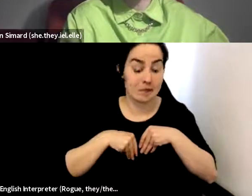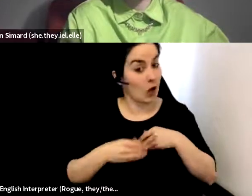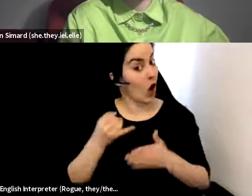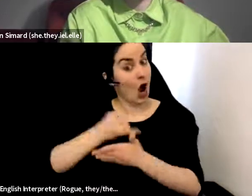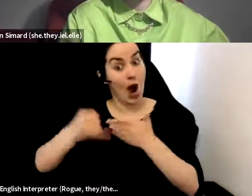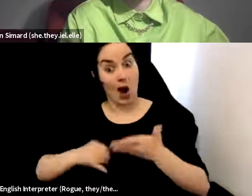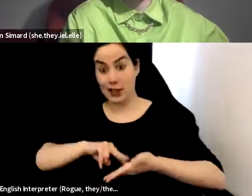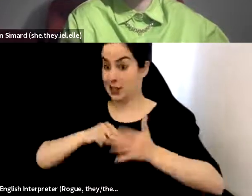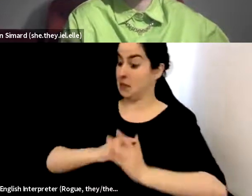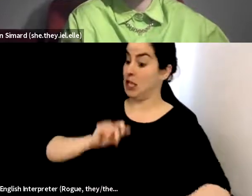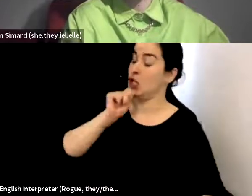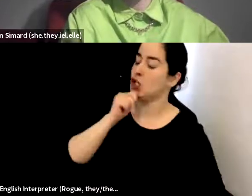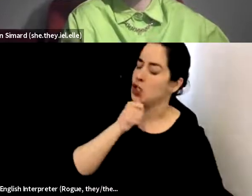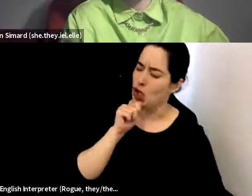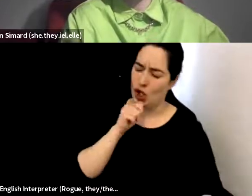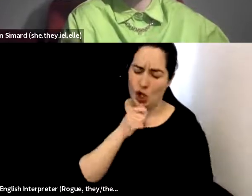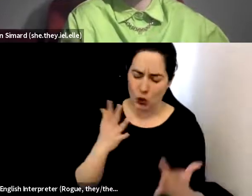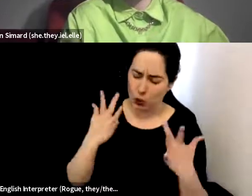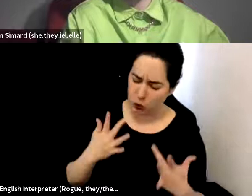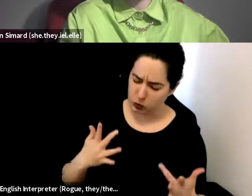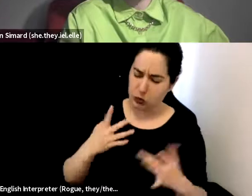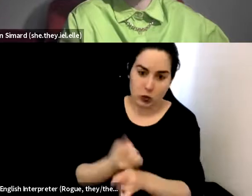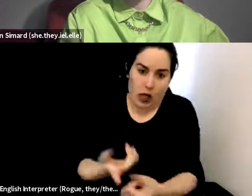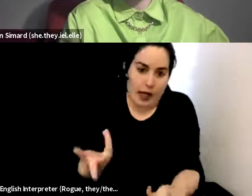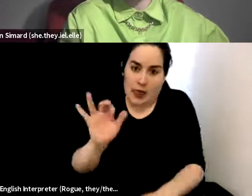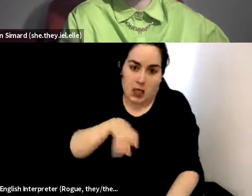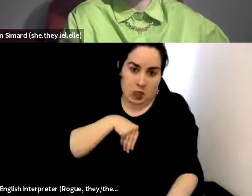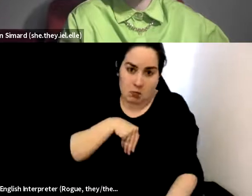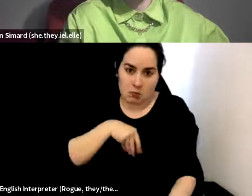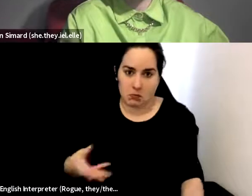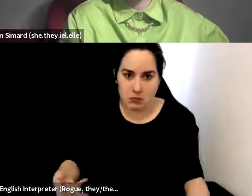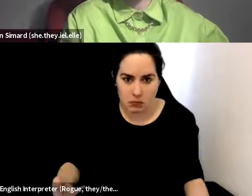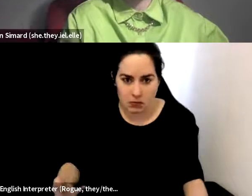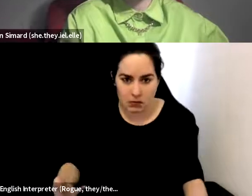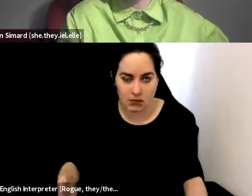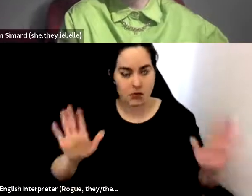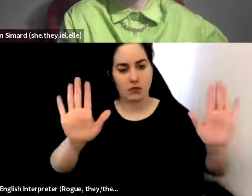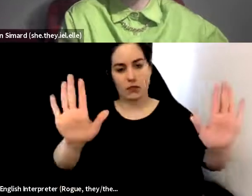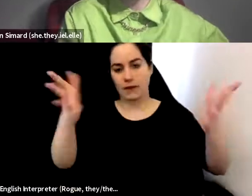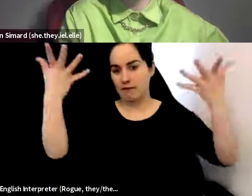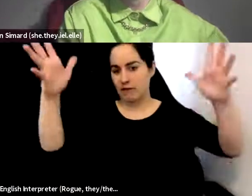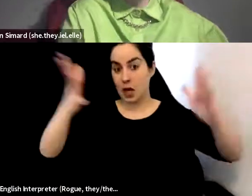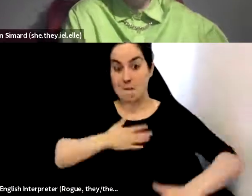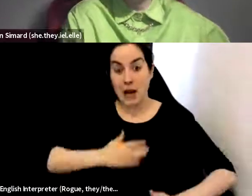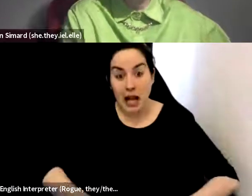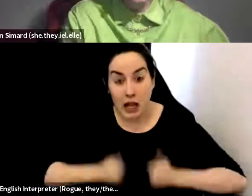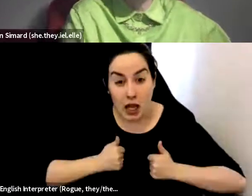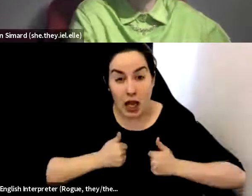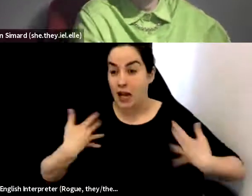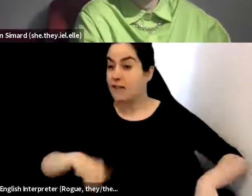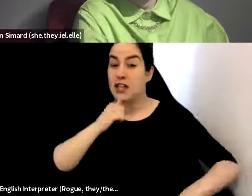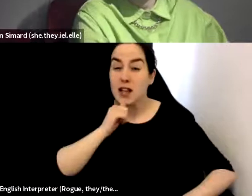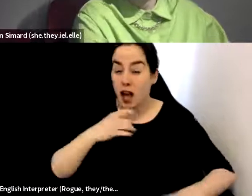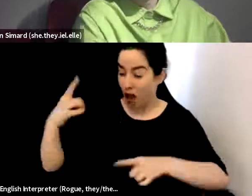An artist suffers. And that just, look, I suffered enough in my life. You know what I'm saying? Like,